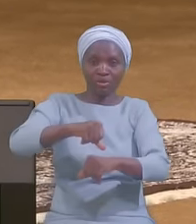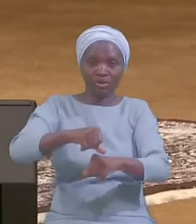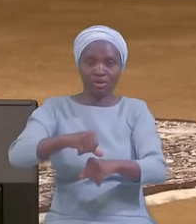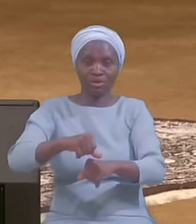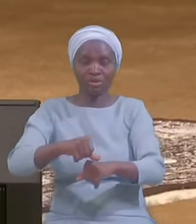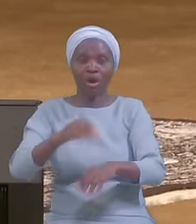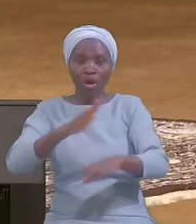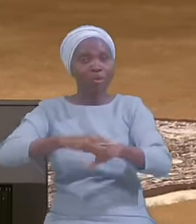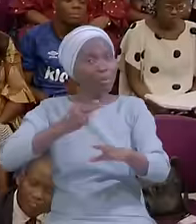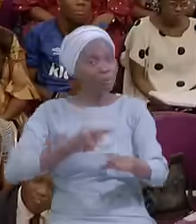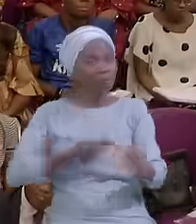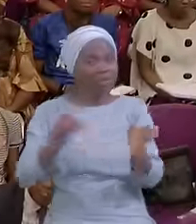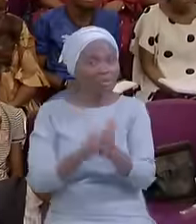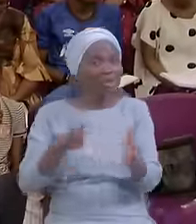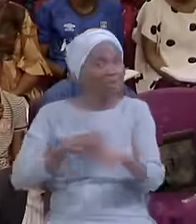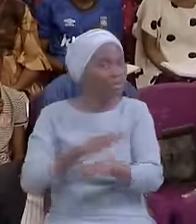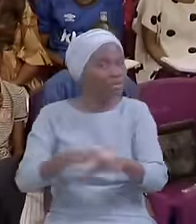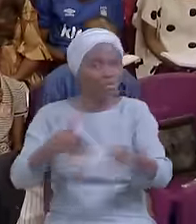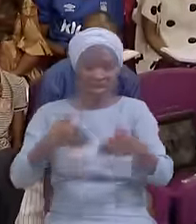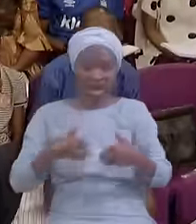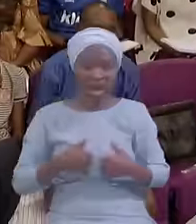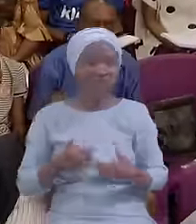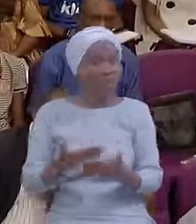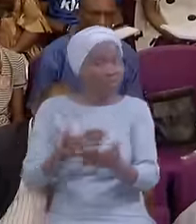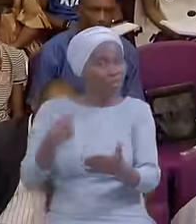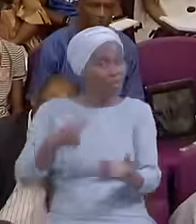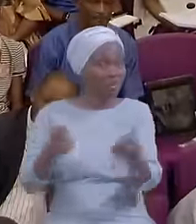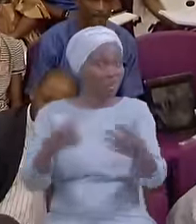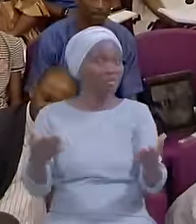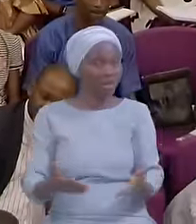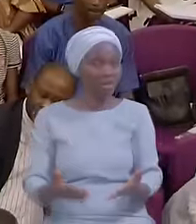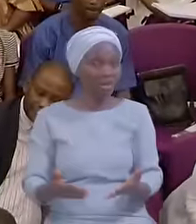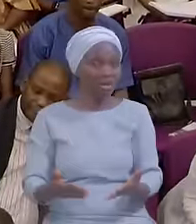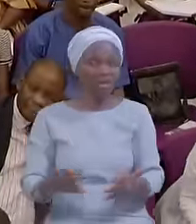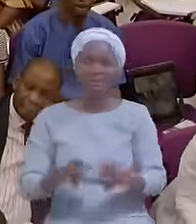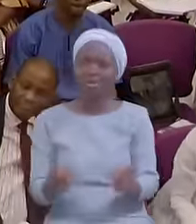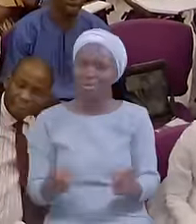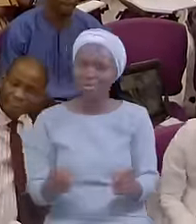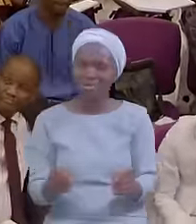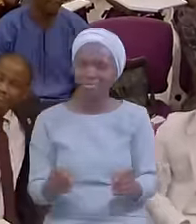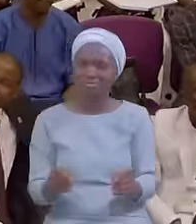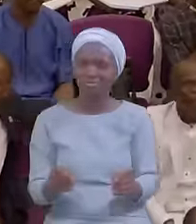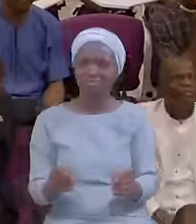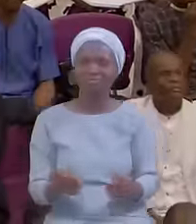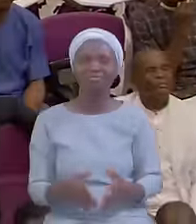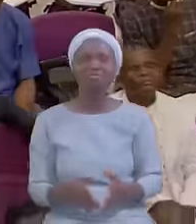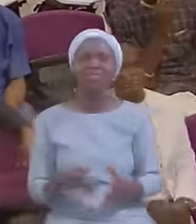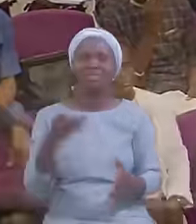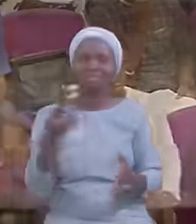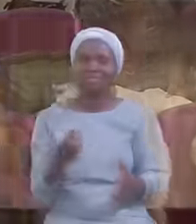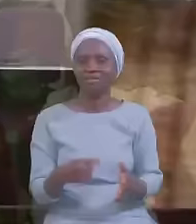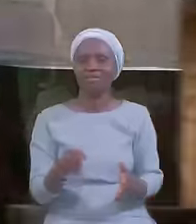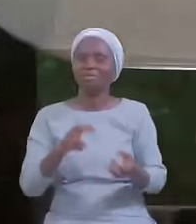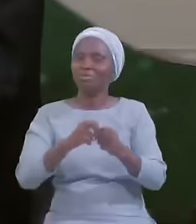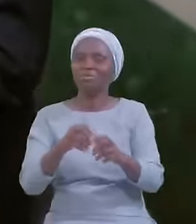upon us that we didn't have before we came. But the unfortunate thing is,